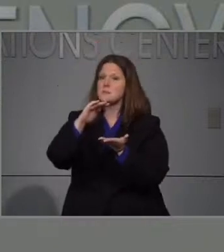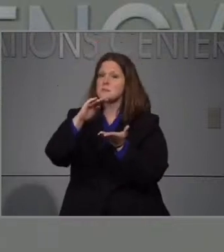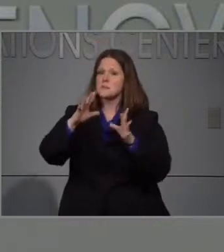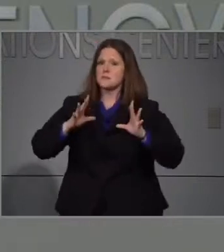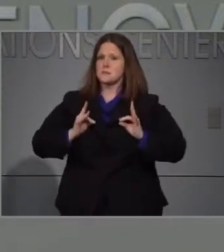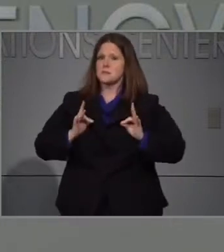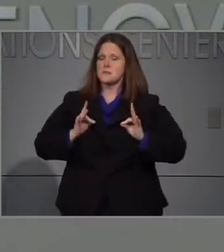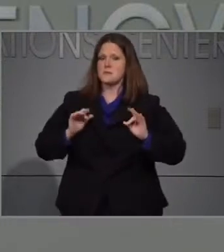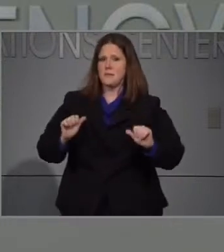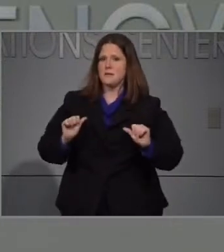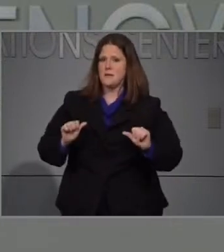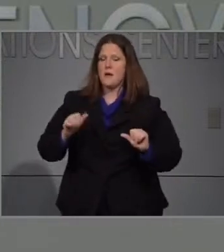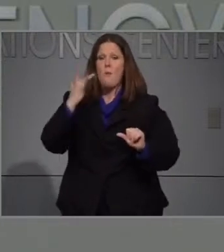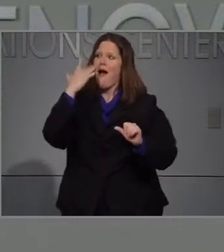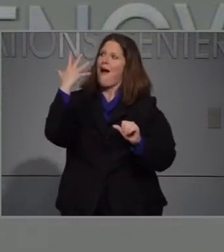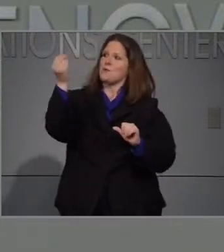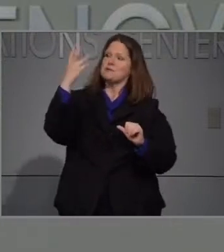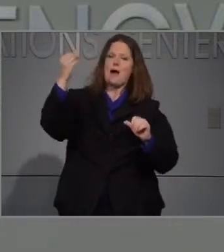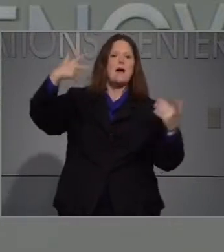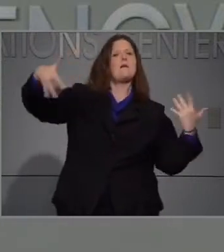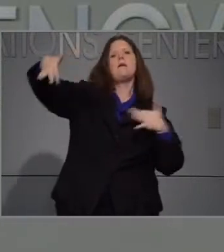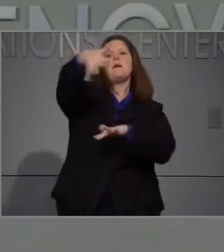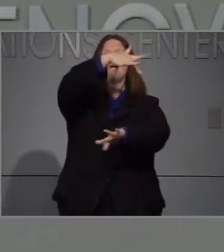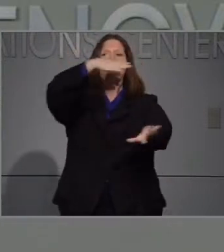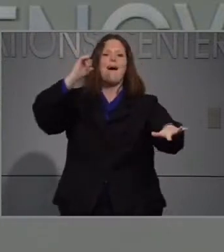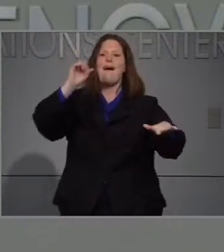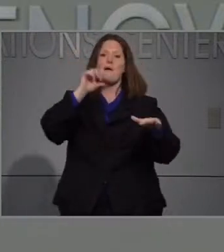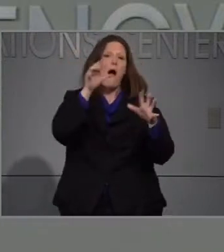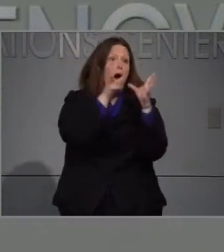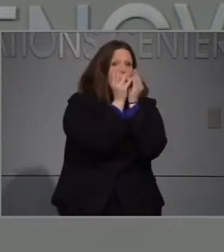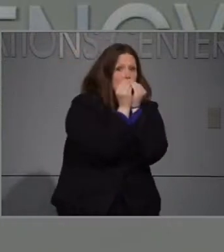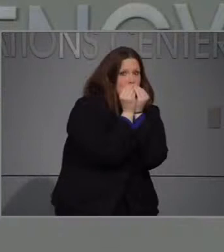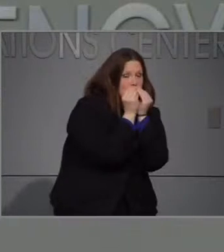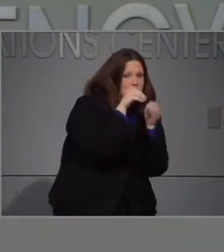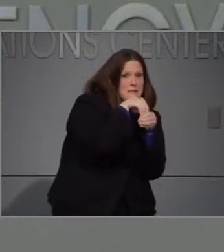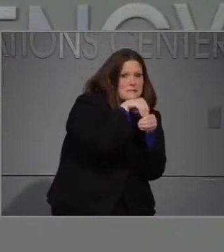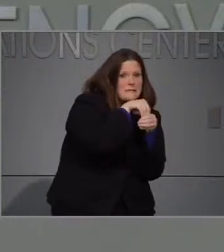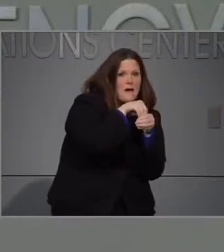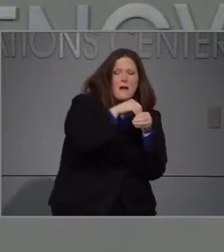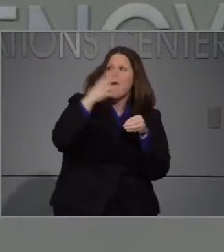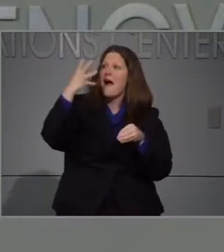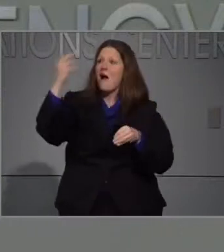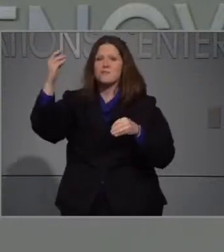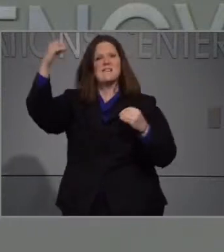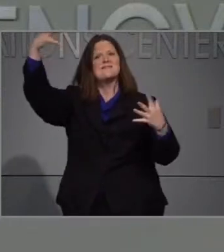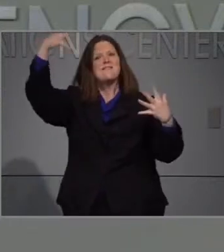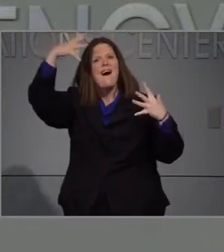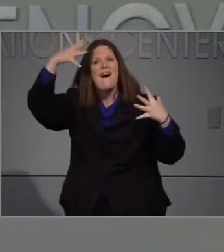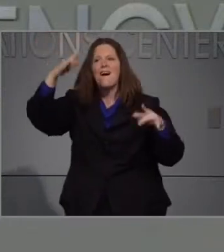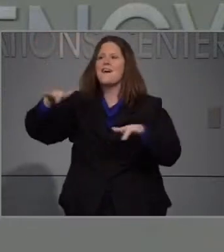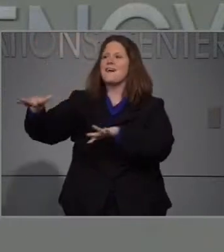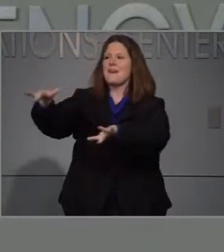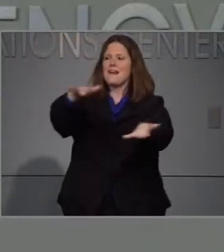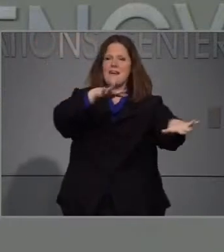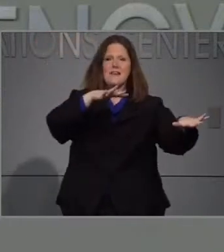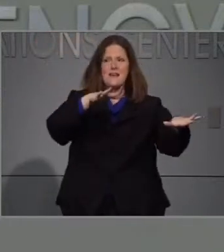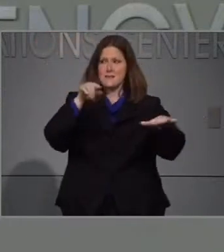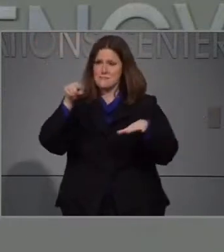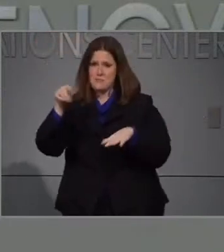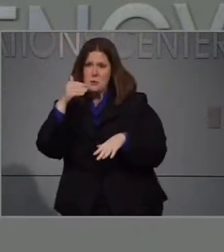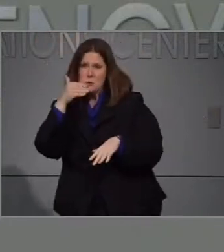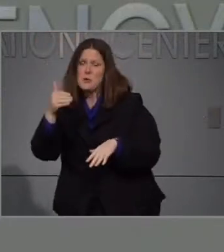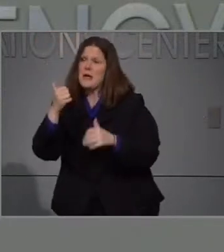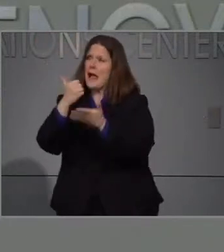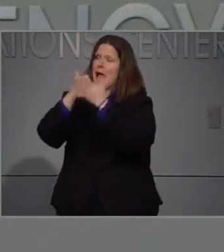airflow, outside with UV light from sunlight. Both of those things are positive. We also know that fitness classes are making sure to